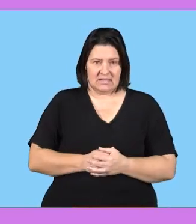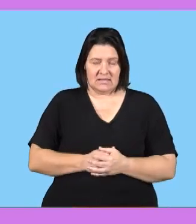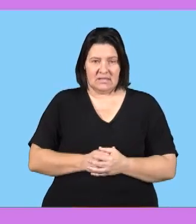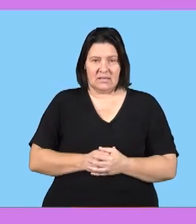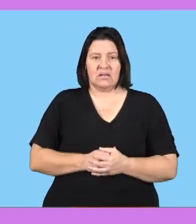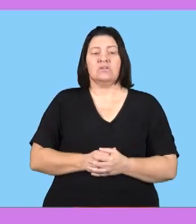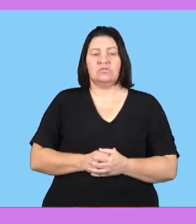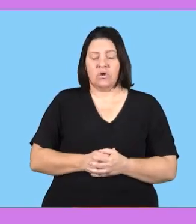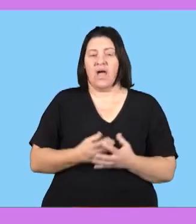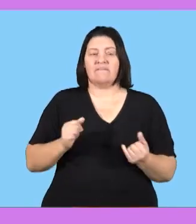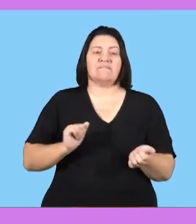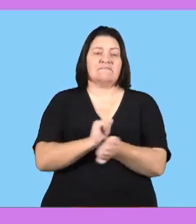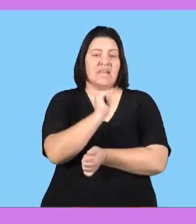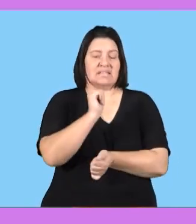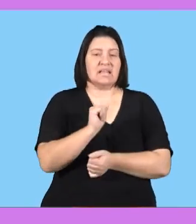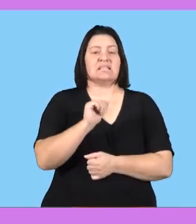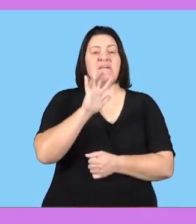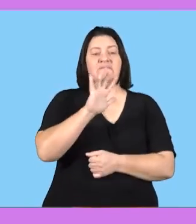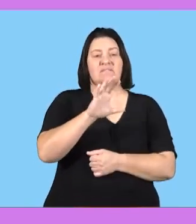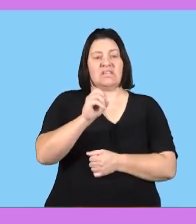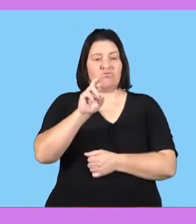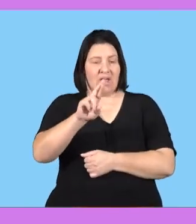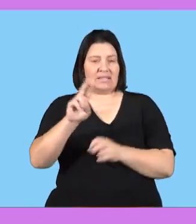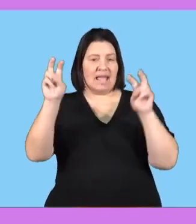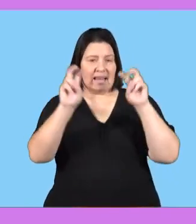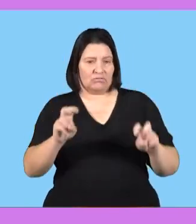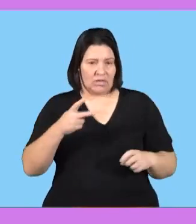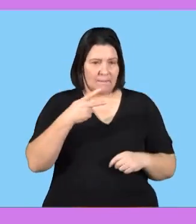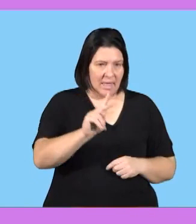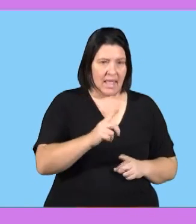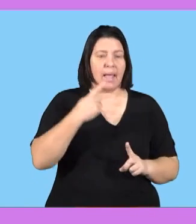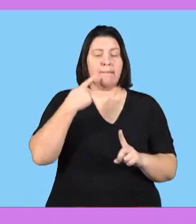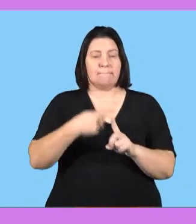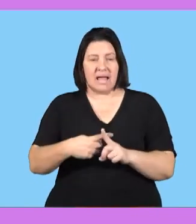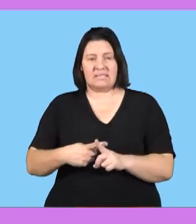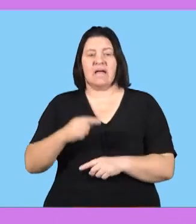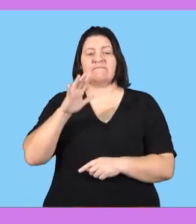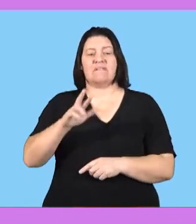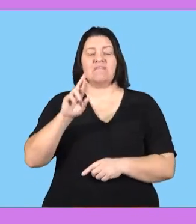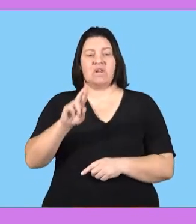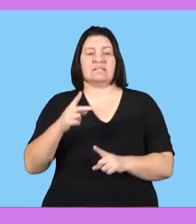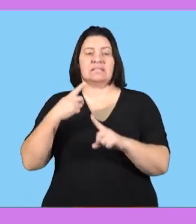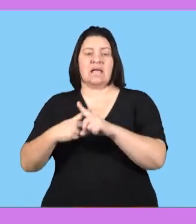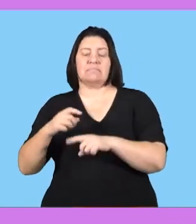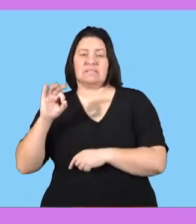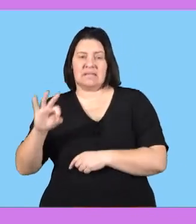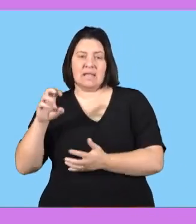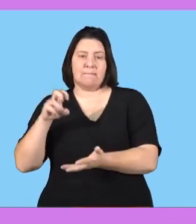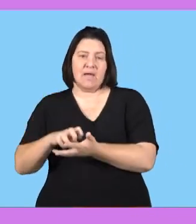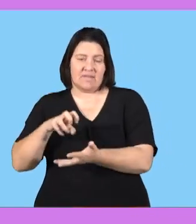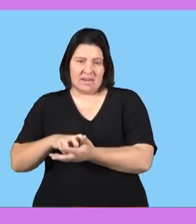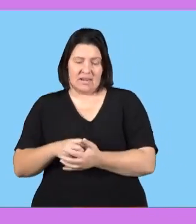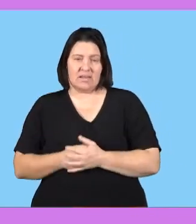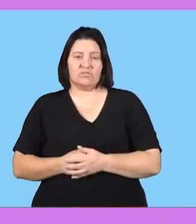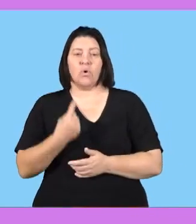we are having the fixed cost, which is the 50 rand for electricity, which has been paid, plus 5 rand multiplied by 3